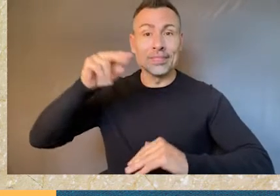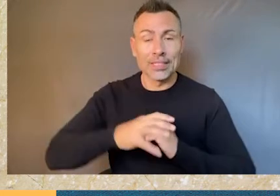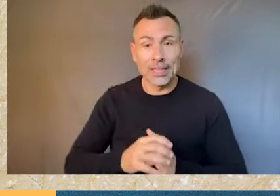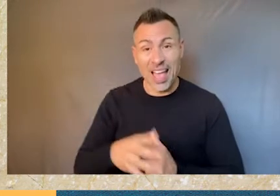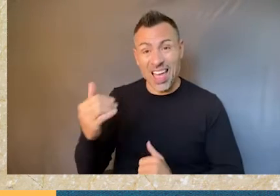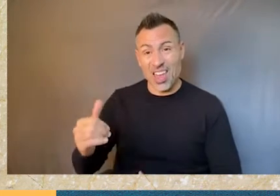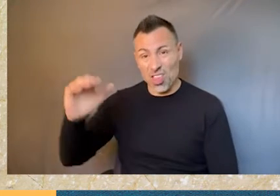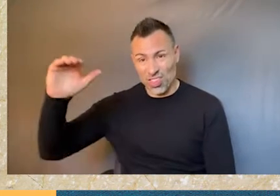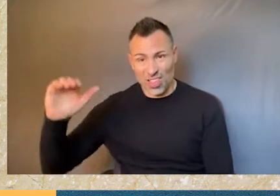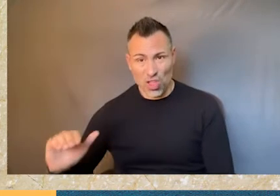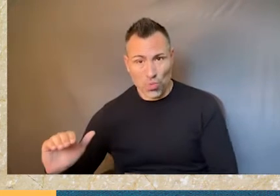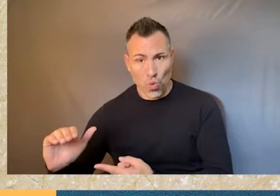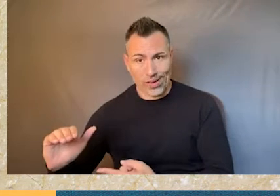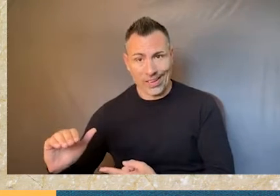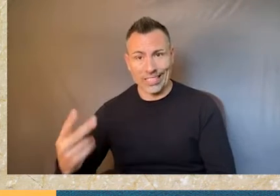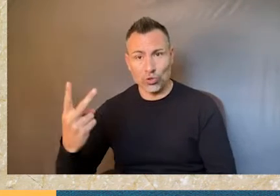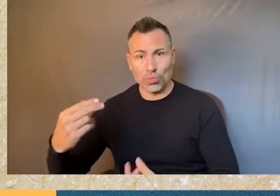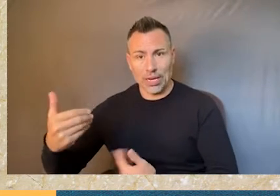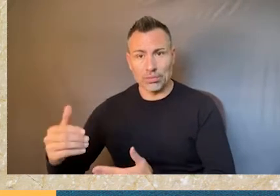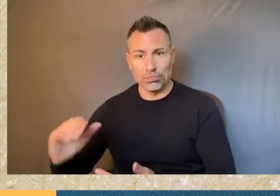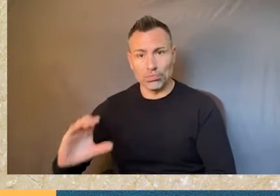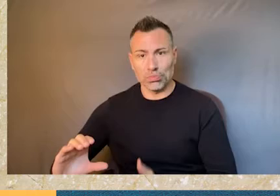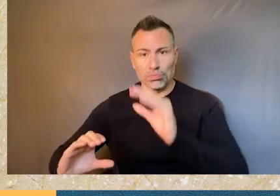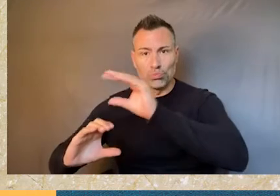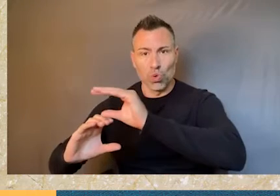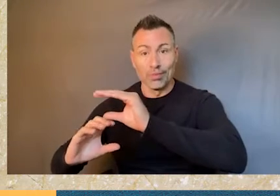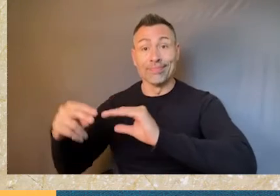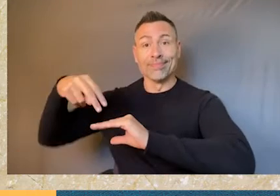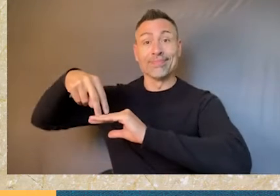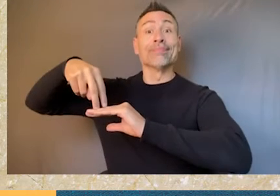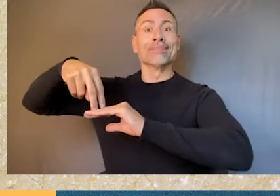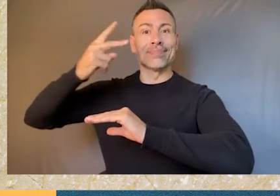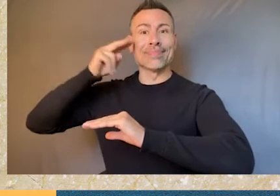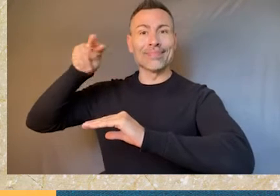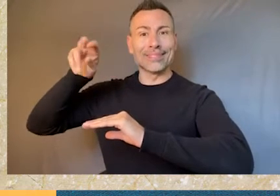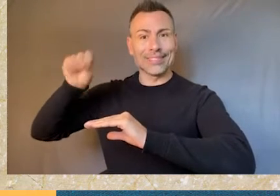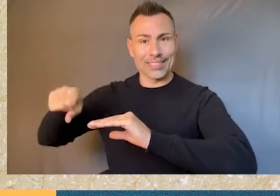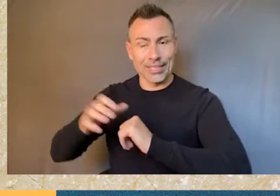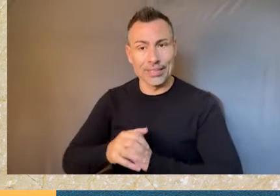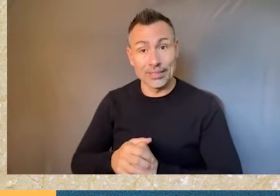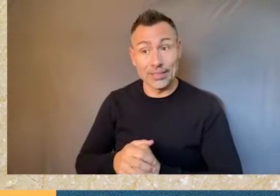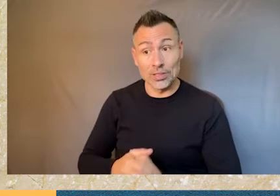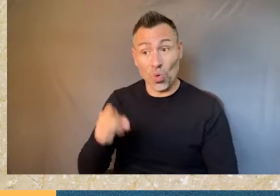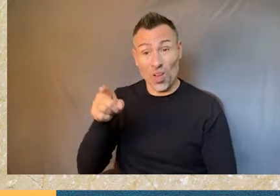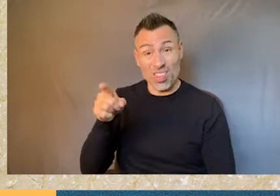boy now has 2 boxes. In this slide, the boys are not being